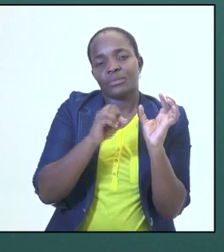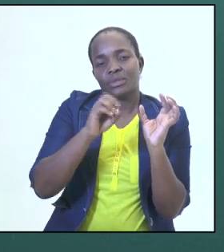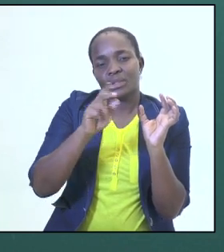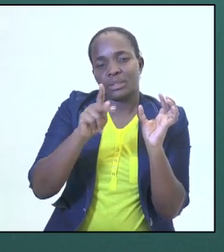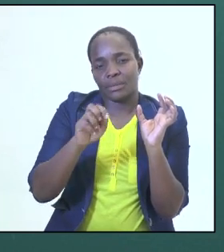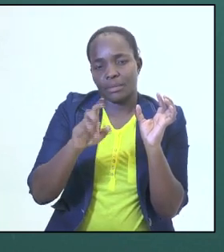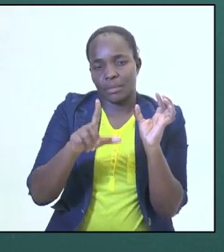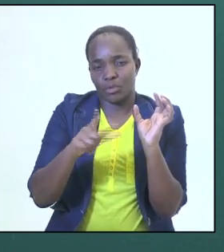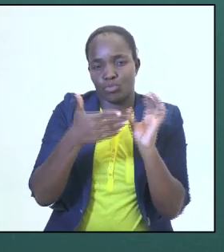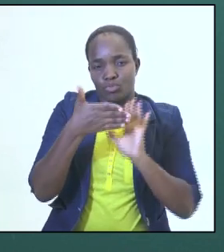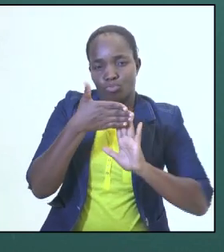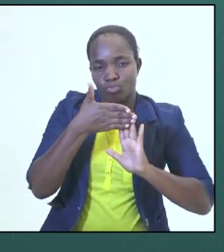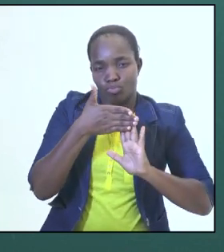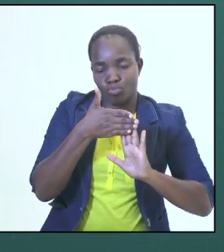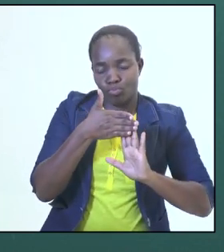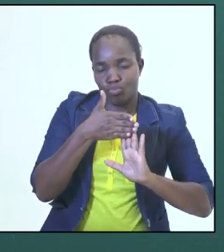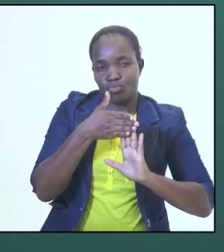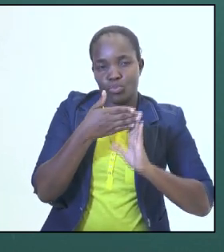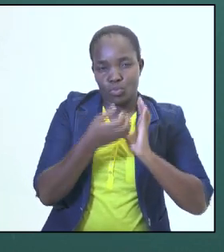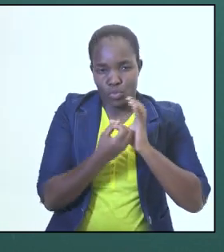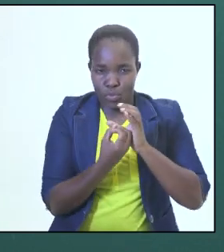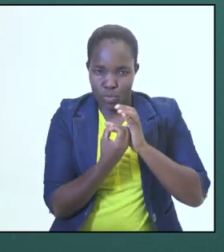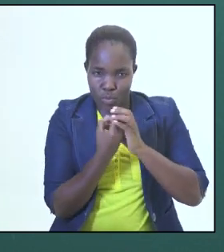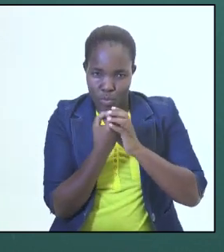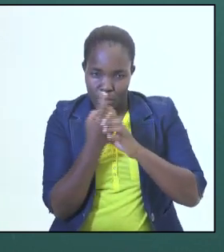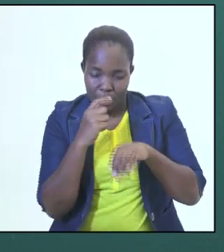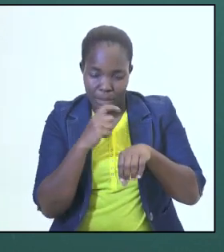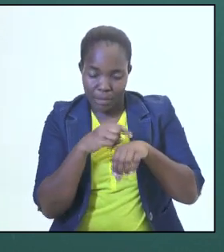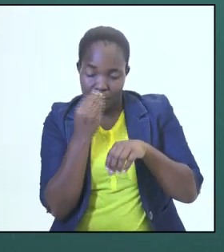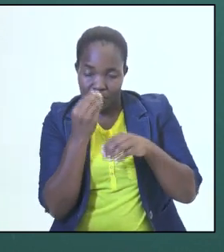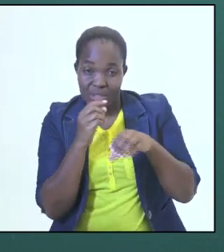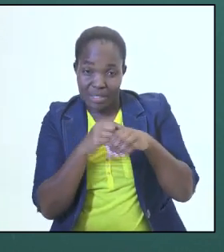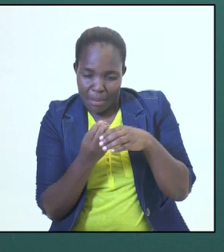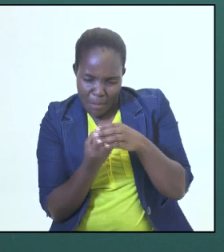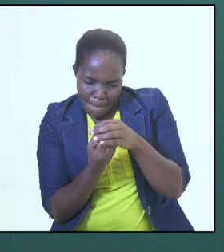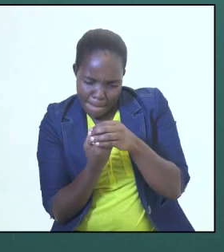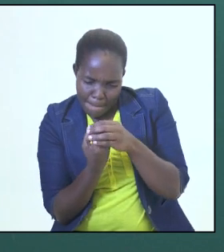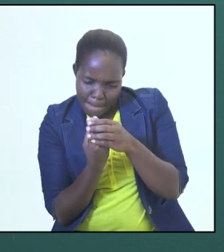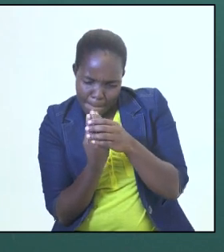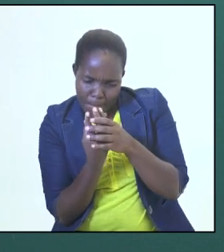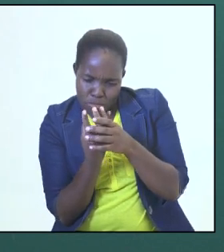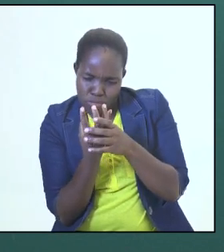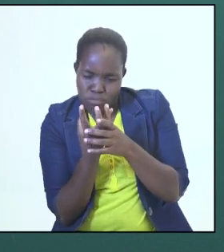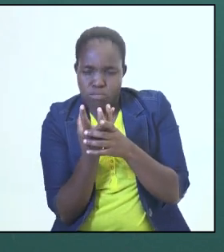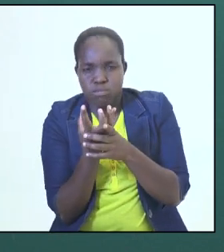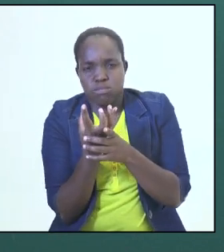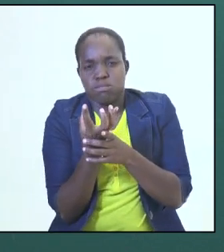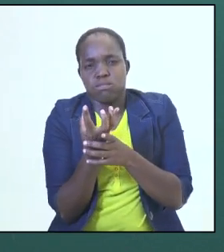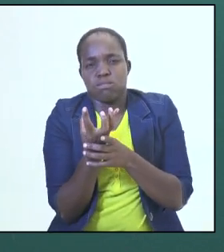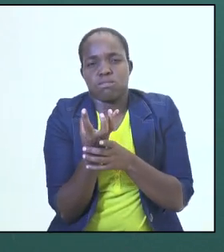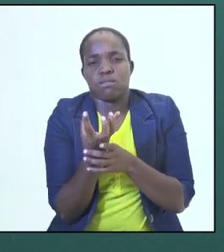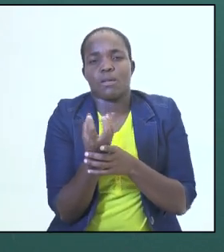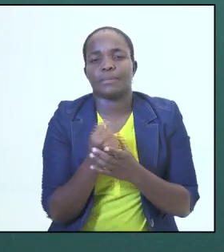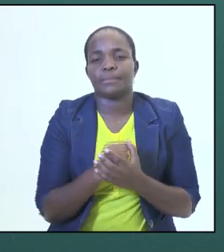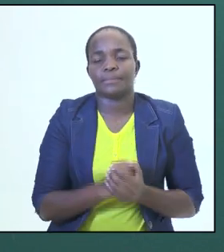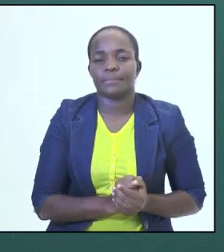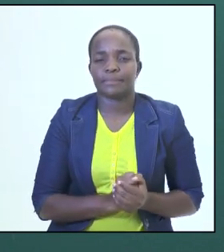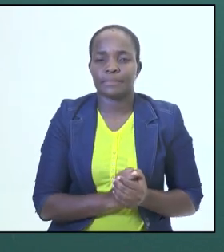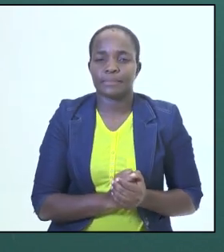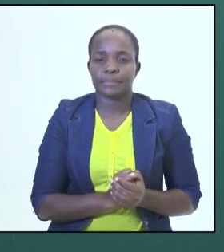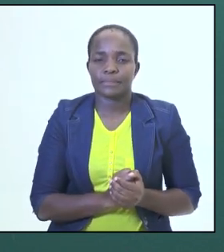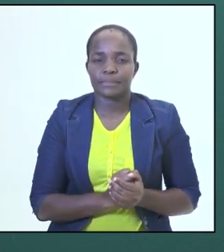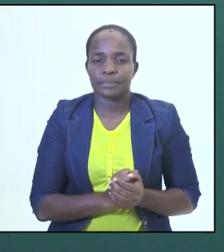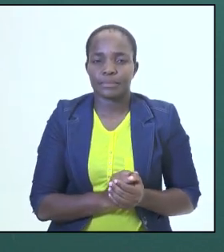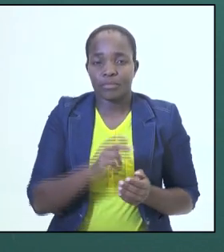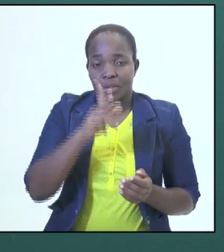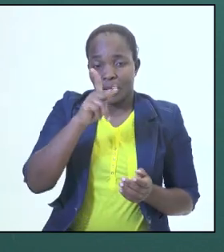flower while it is developing in the bud and unfolds when the flower with its petals opens. Petals